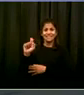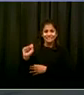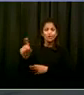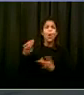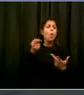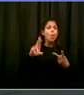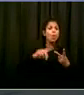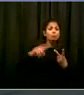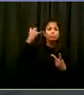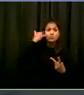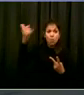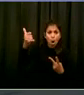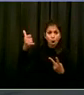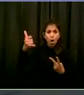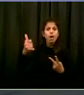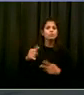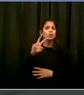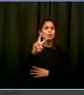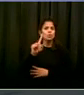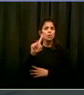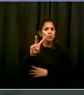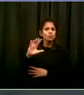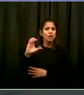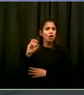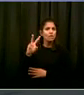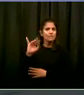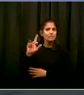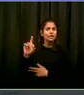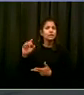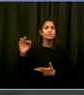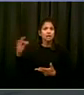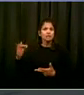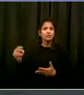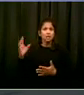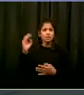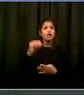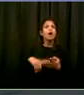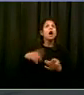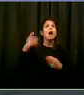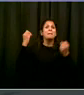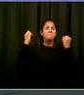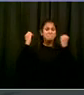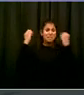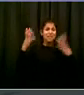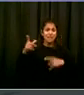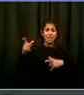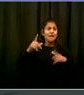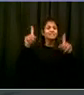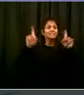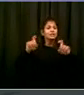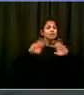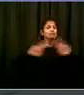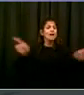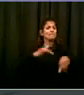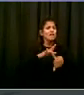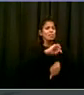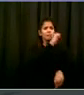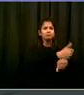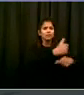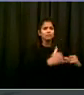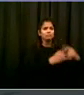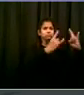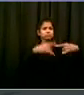all over the city, 200 plus locations, specialized testing going on in the key communities, always free, always quick,